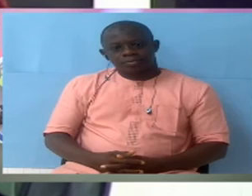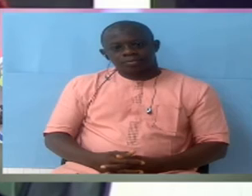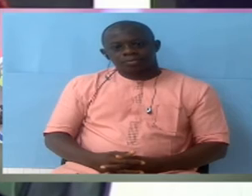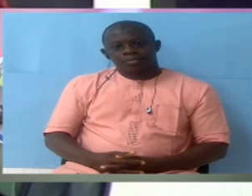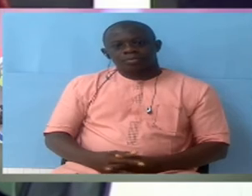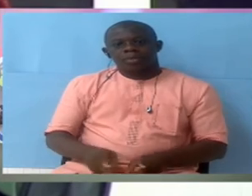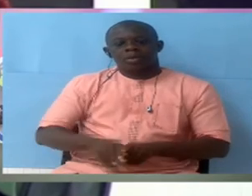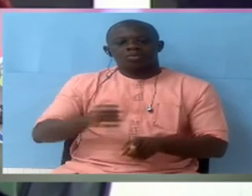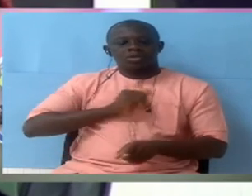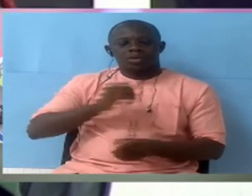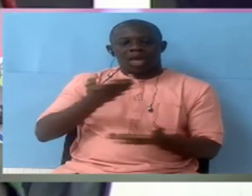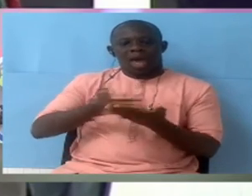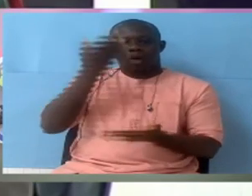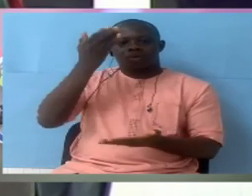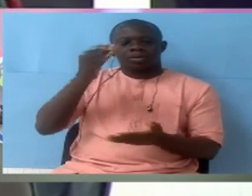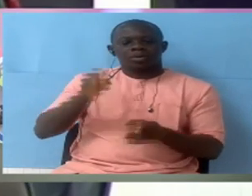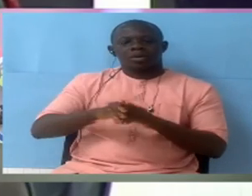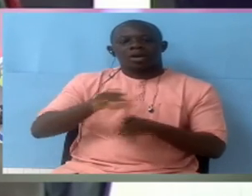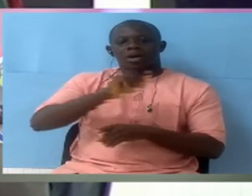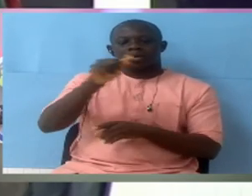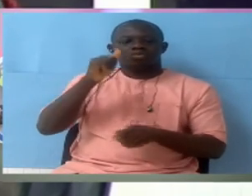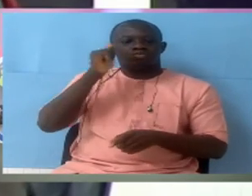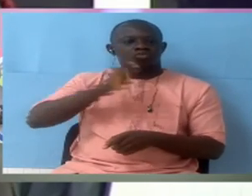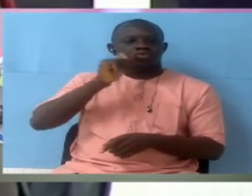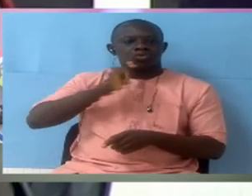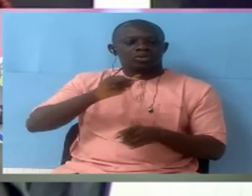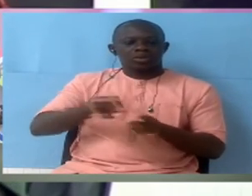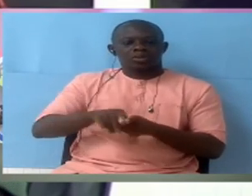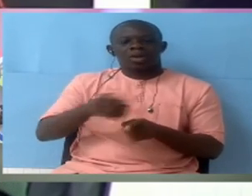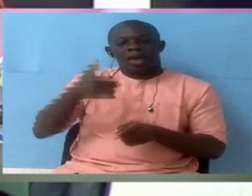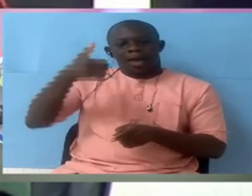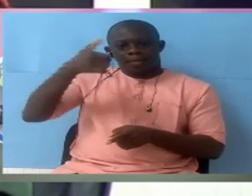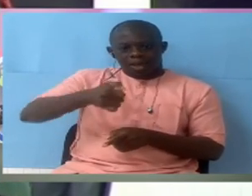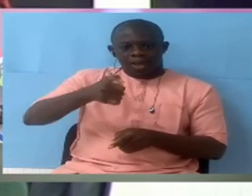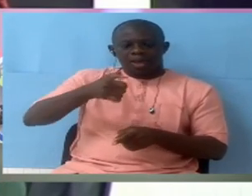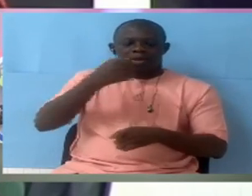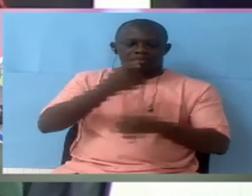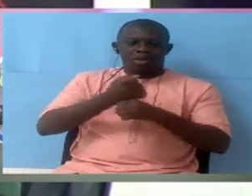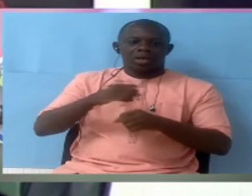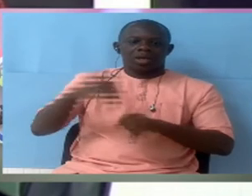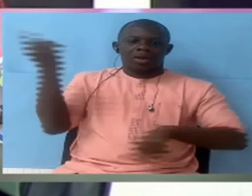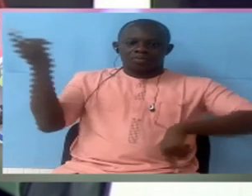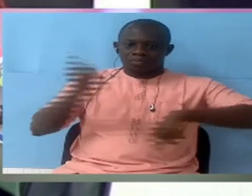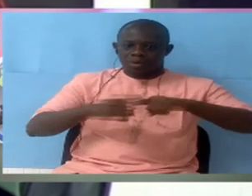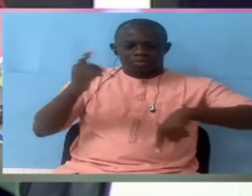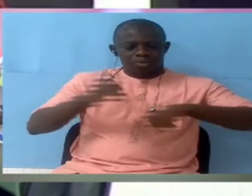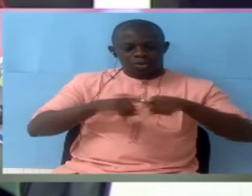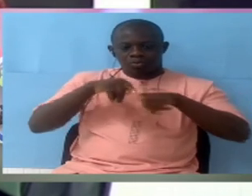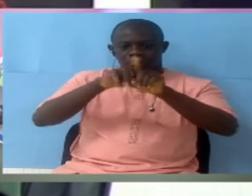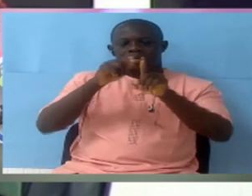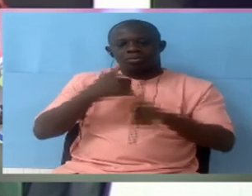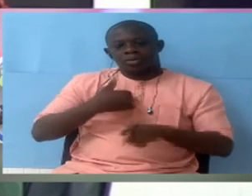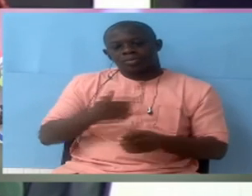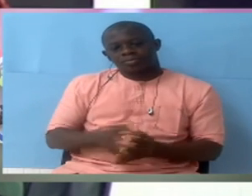remove it. Mugeneko. And then was using the plier and beating me with the plier. Fragile plier, but nagdi makudo.